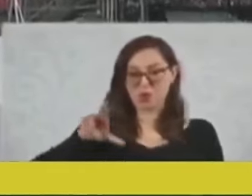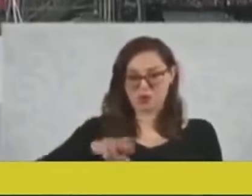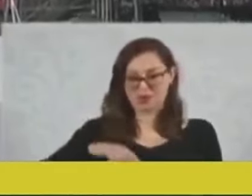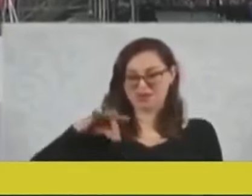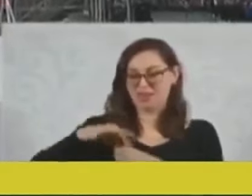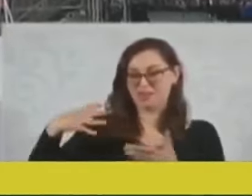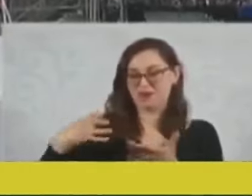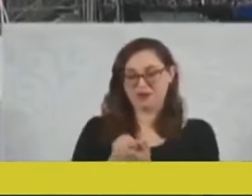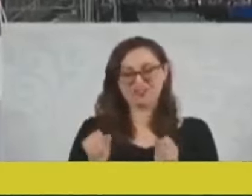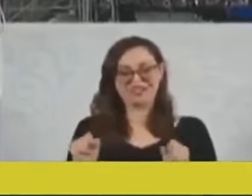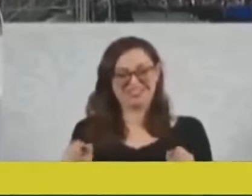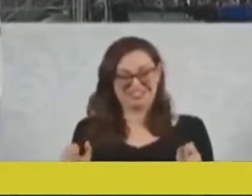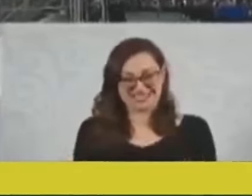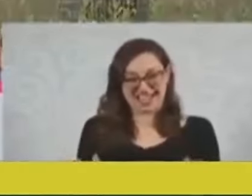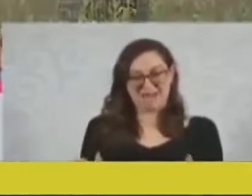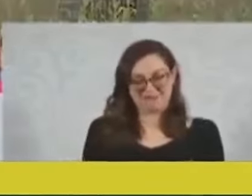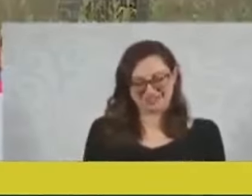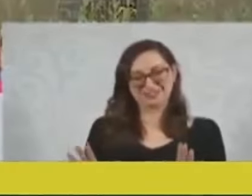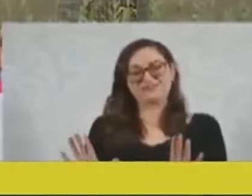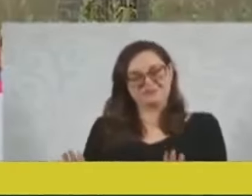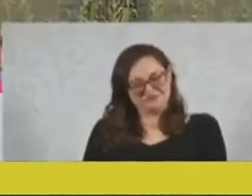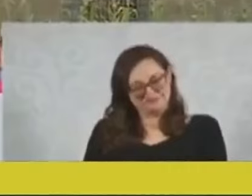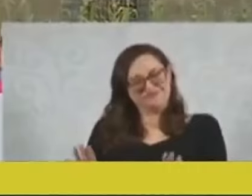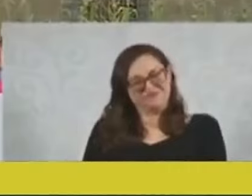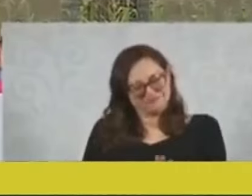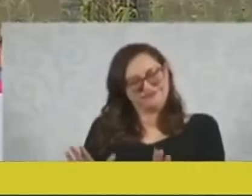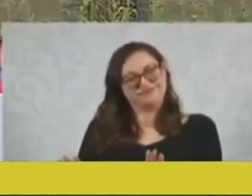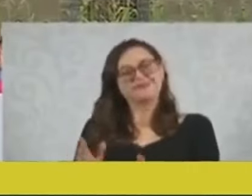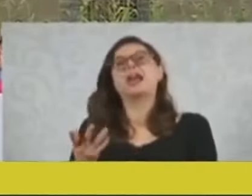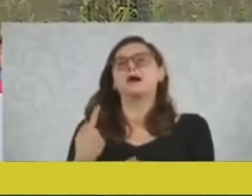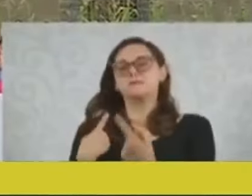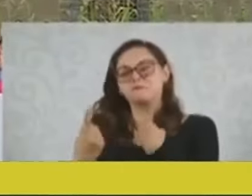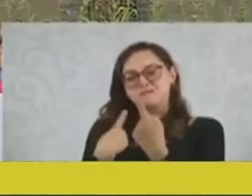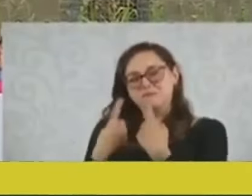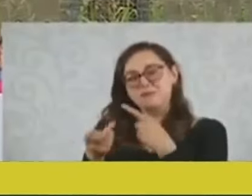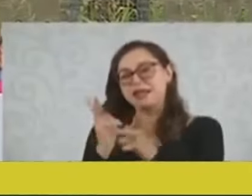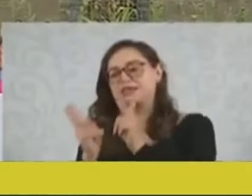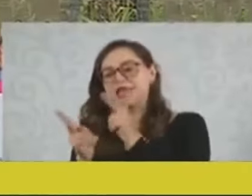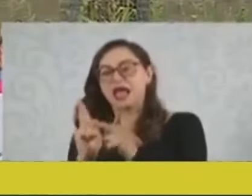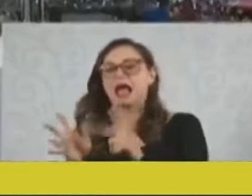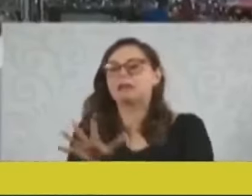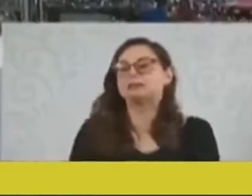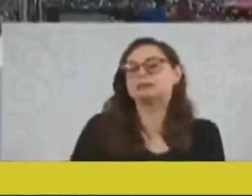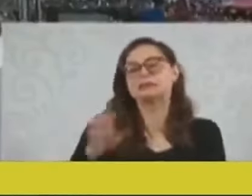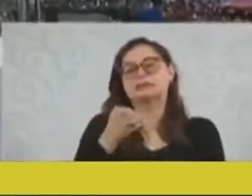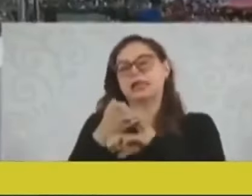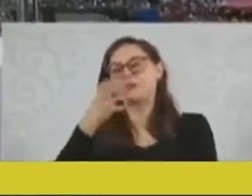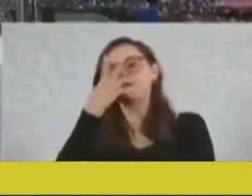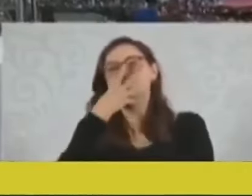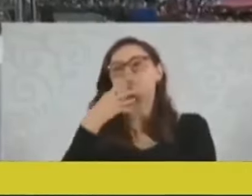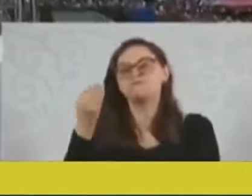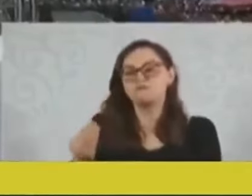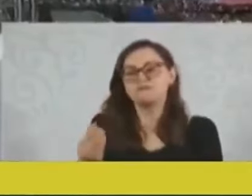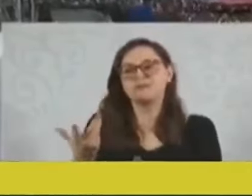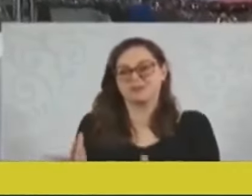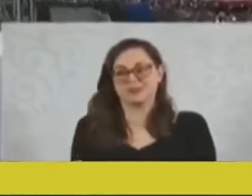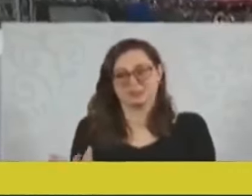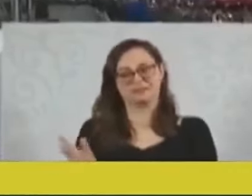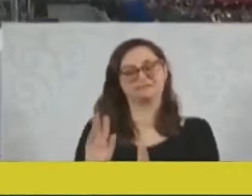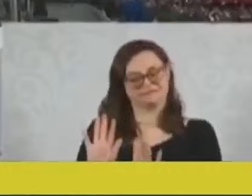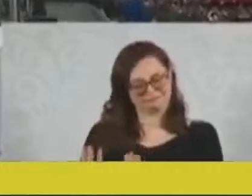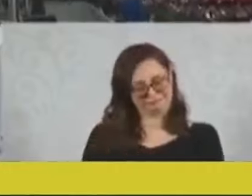The elected governor of Chiapas is watching here, but we need to reach an agreement yet to see the roads